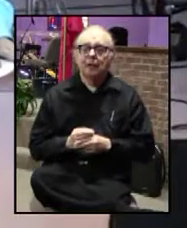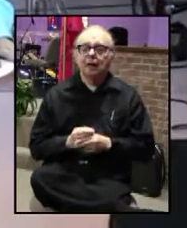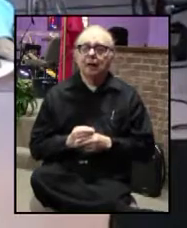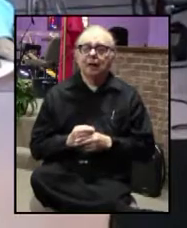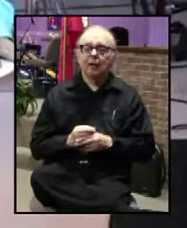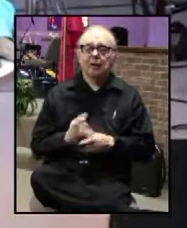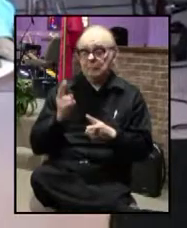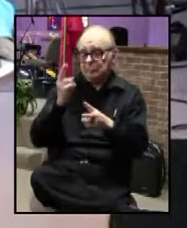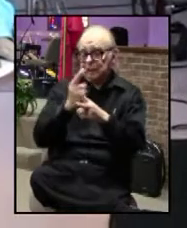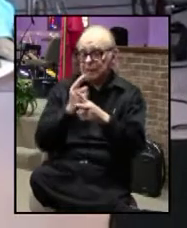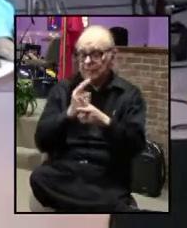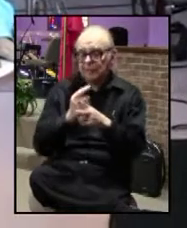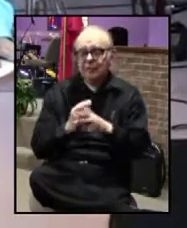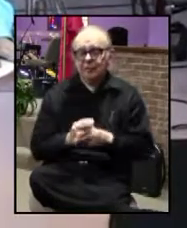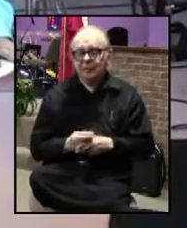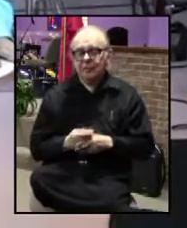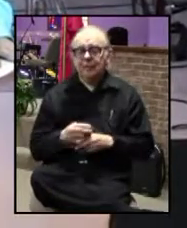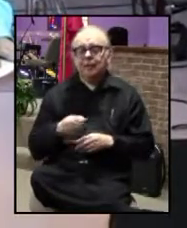Be careful.